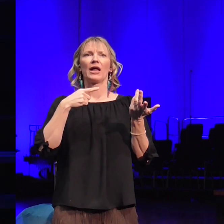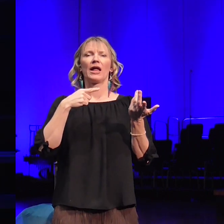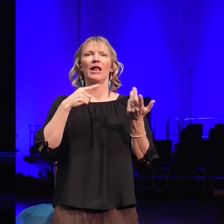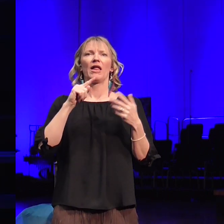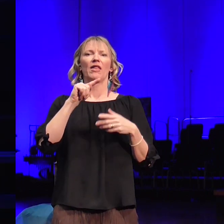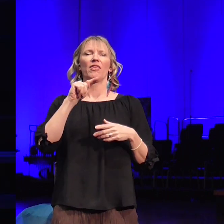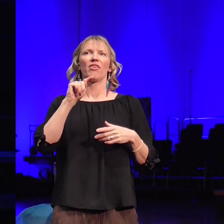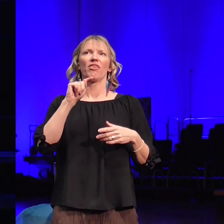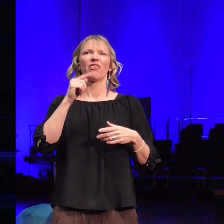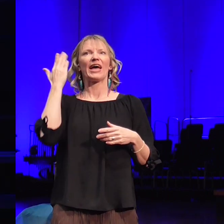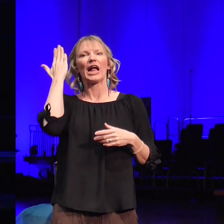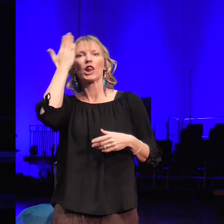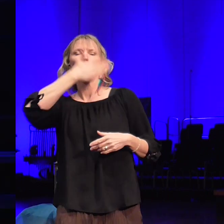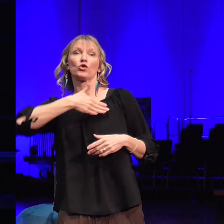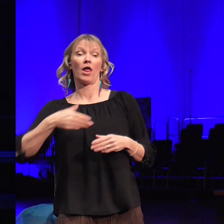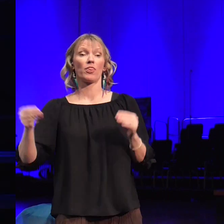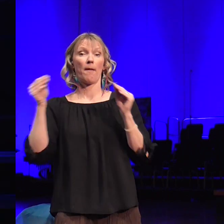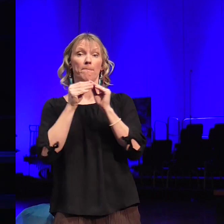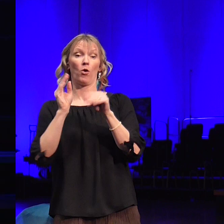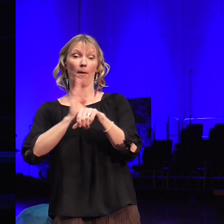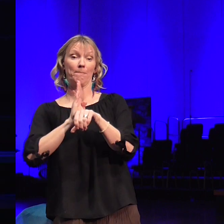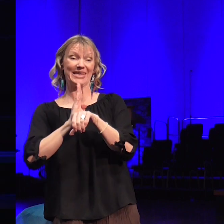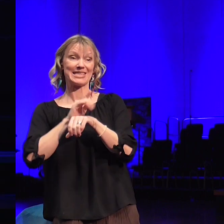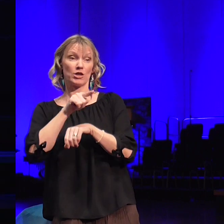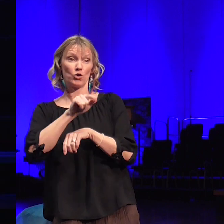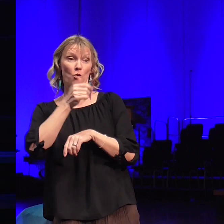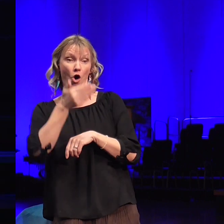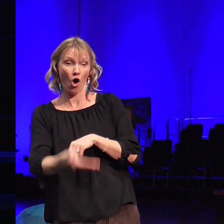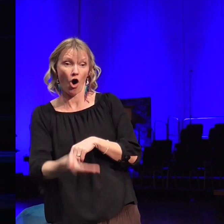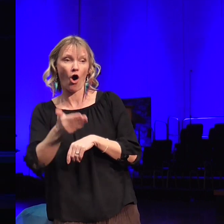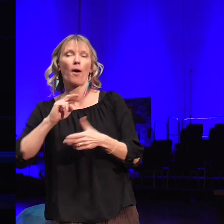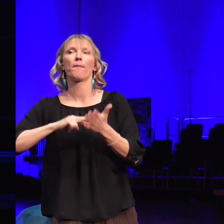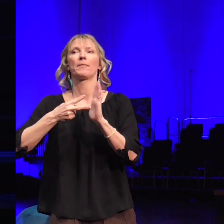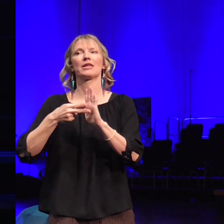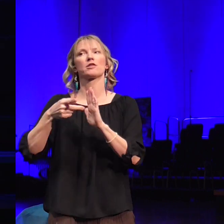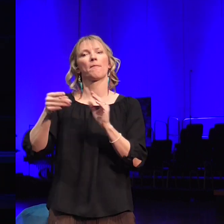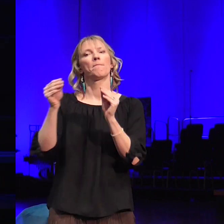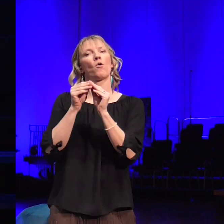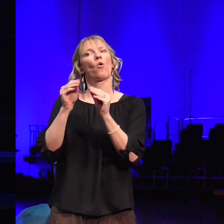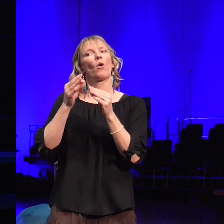illusion that the busier you are, the more important you are. The busier you